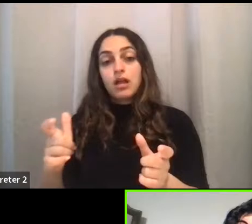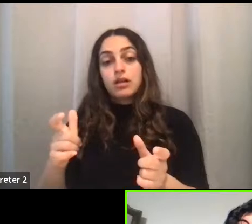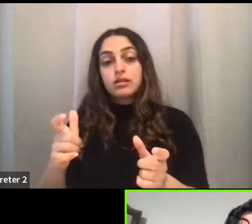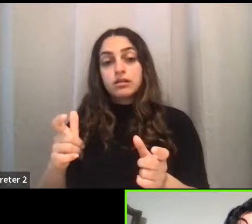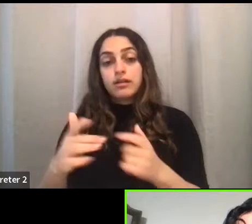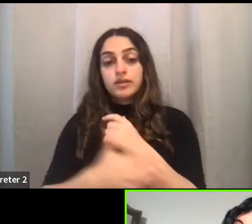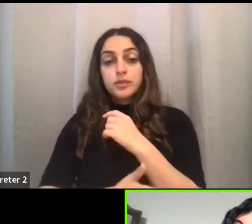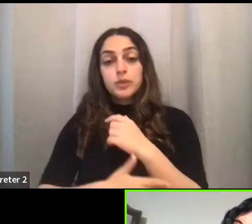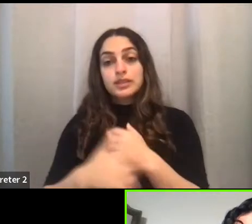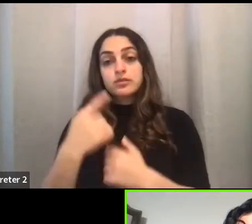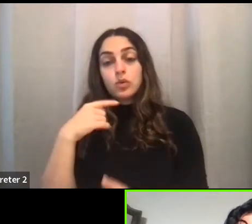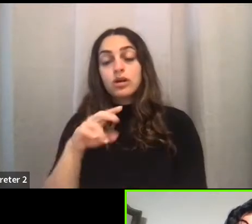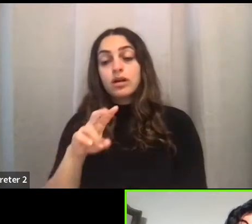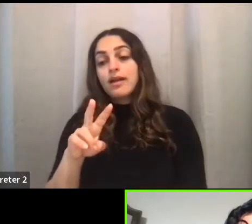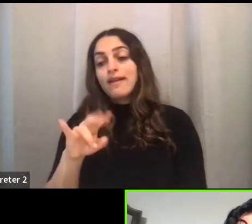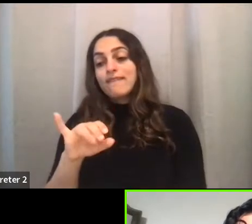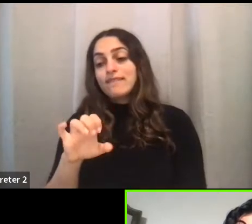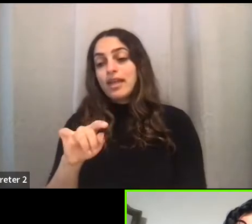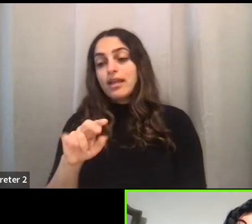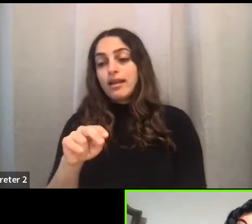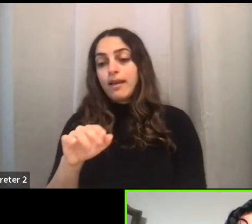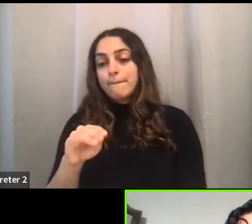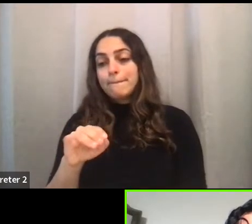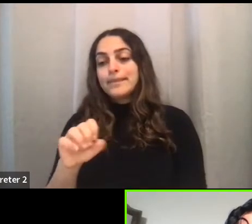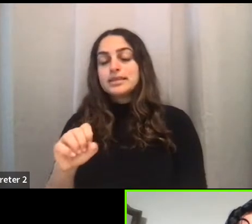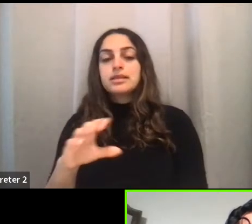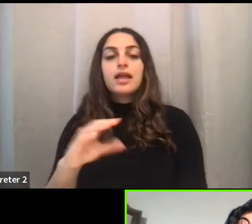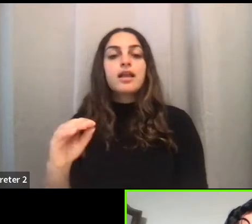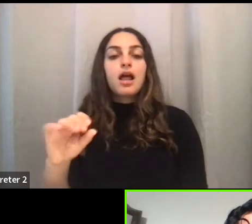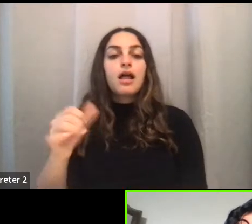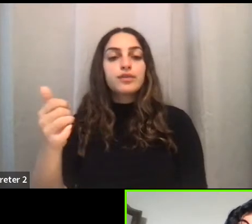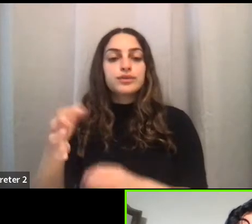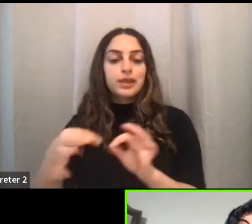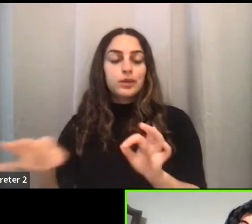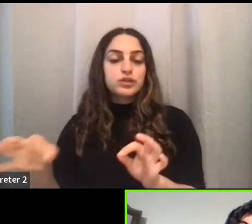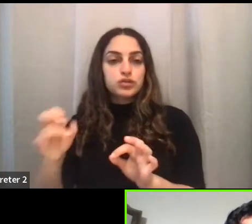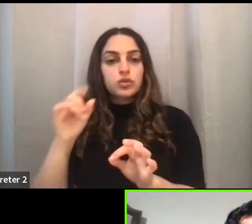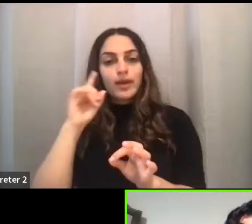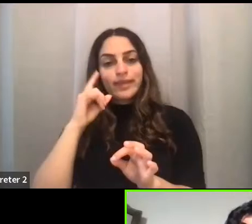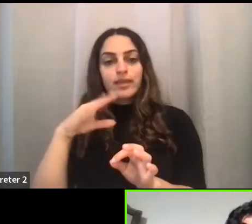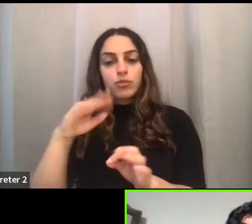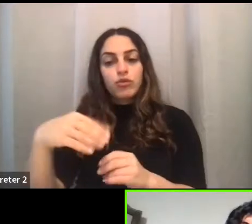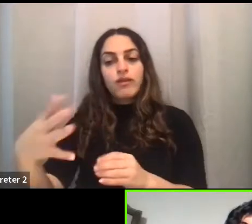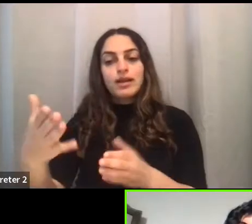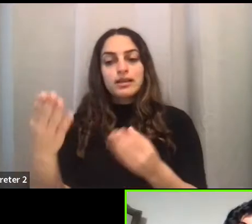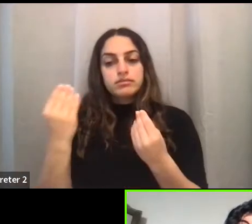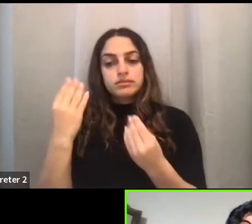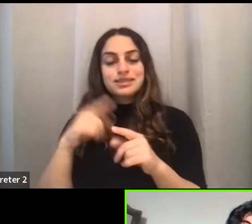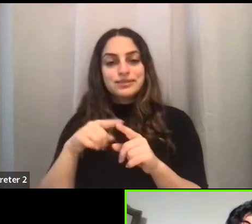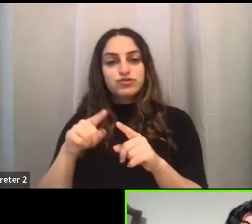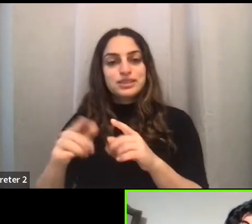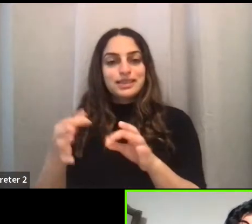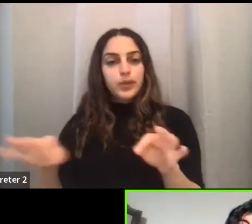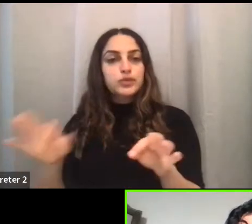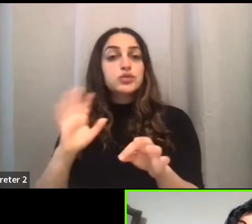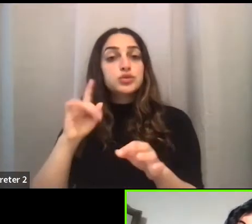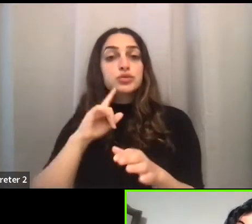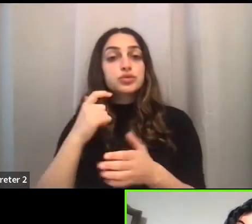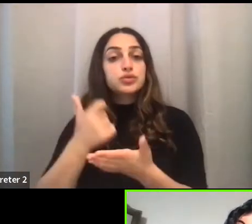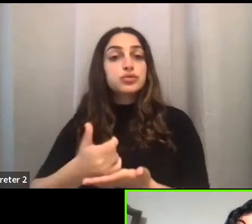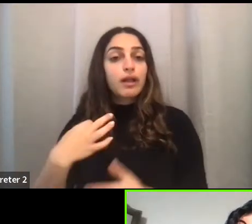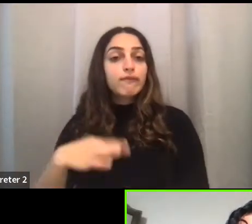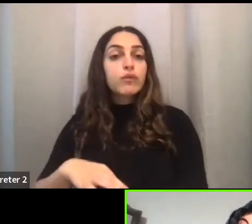vietnamese and other languages and so i think that you know providing materials in different languages would be would be really helpful